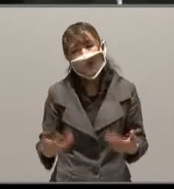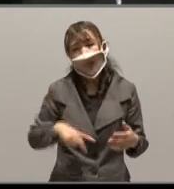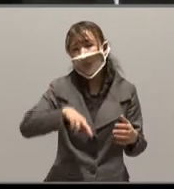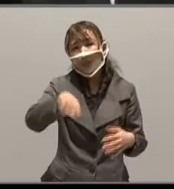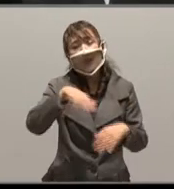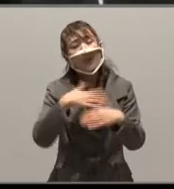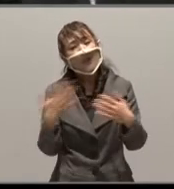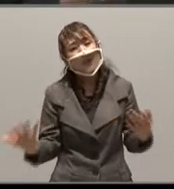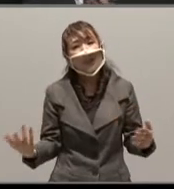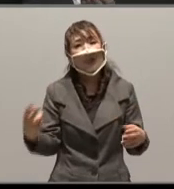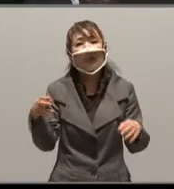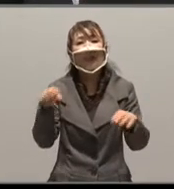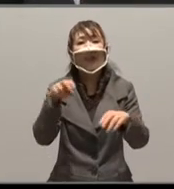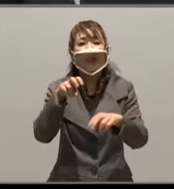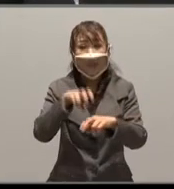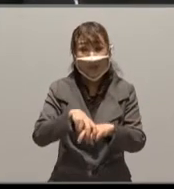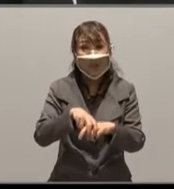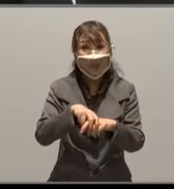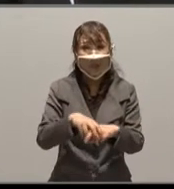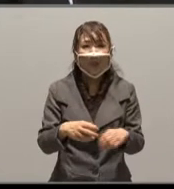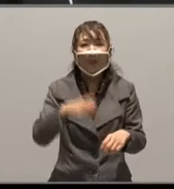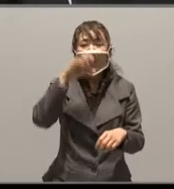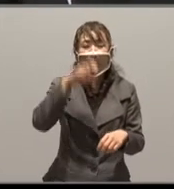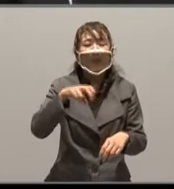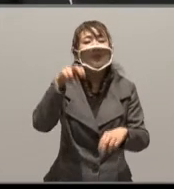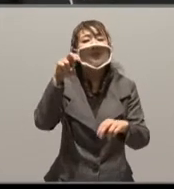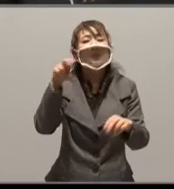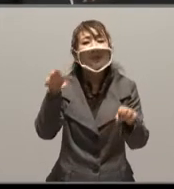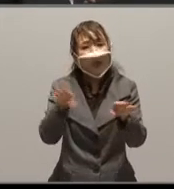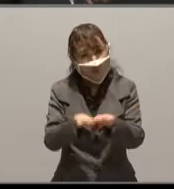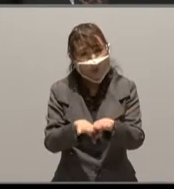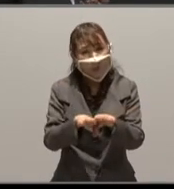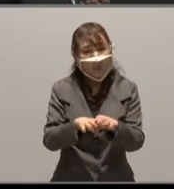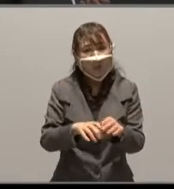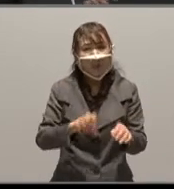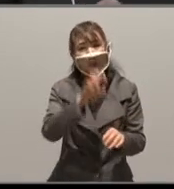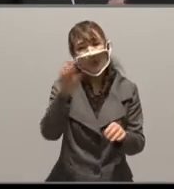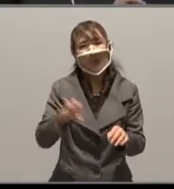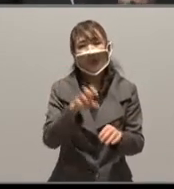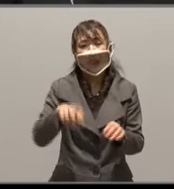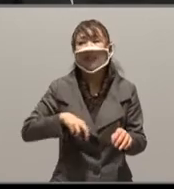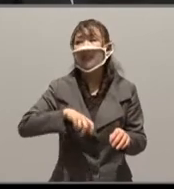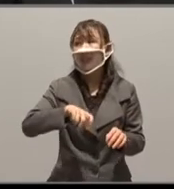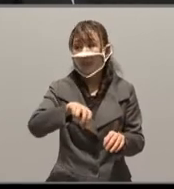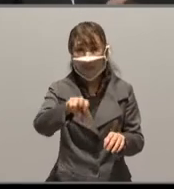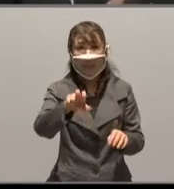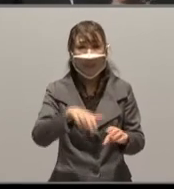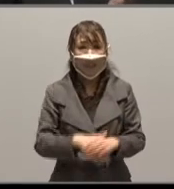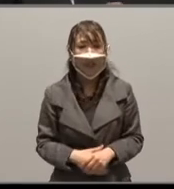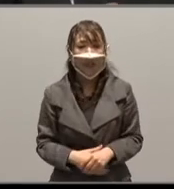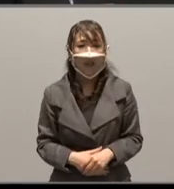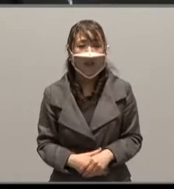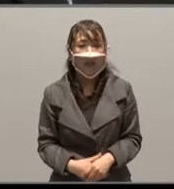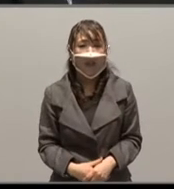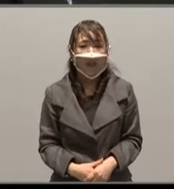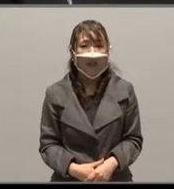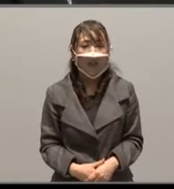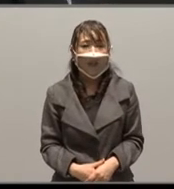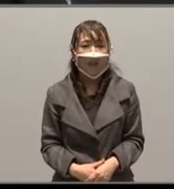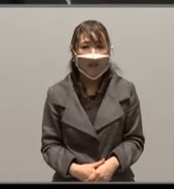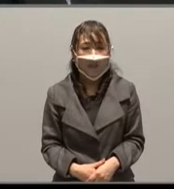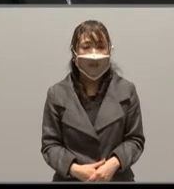every time we get tired, we just rest. If we get thirsty, we drink tea. It is a very slow and a relaxing way